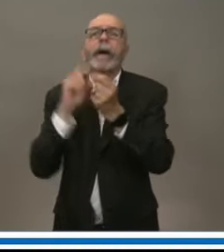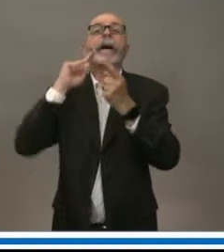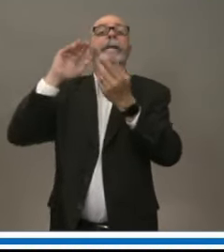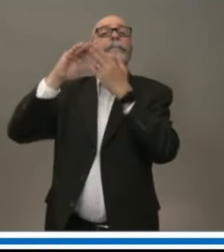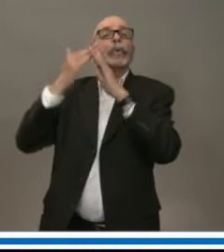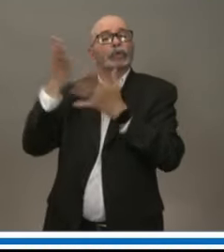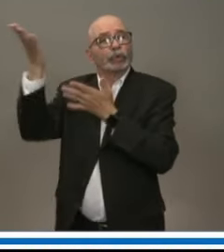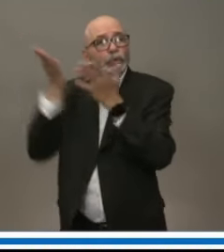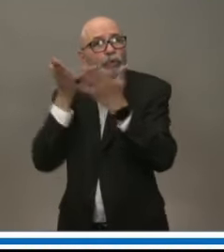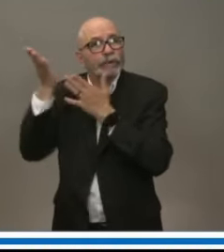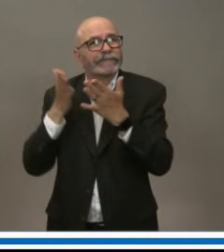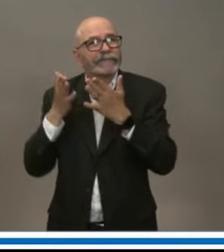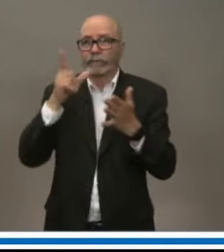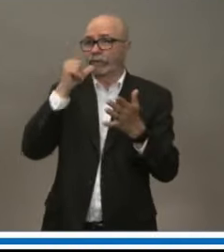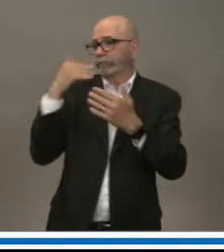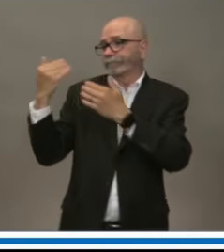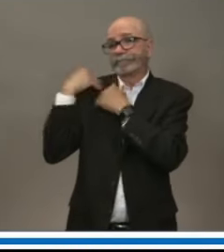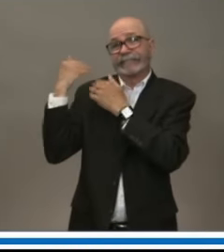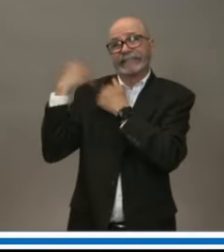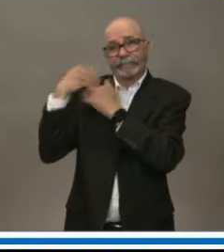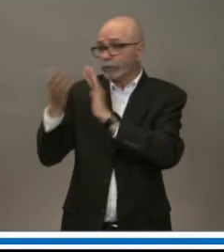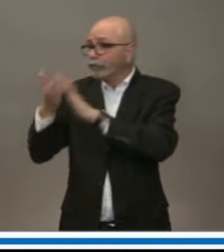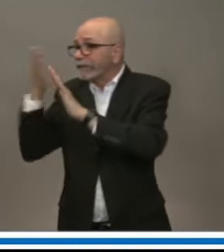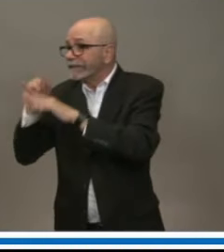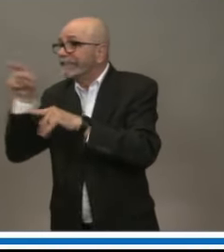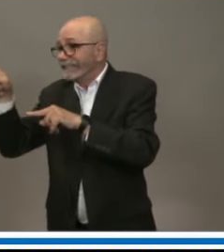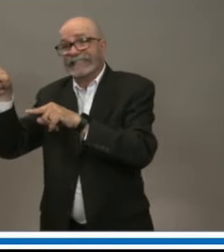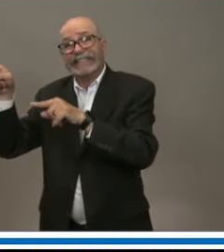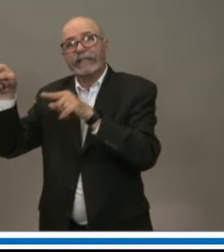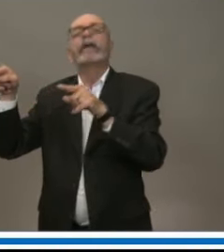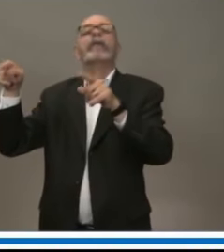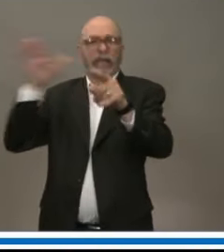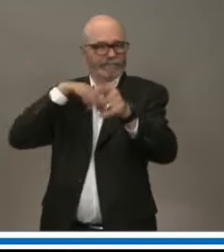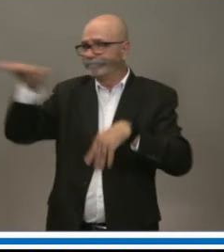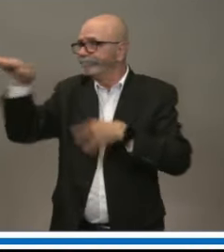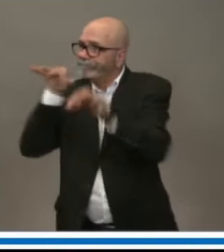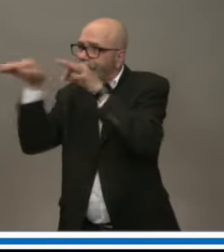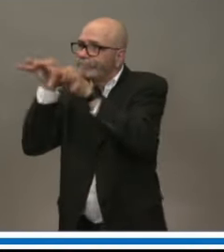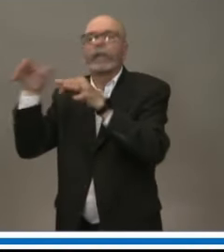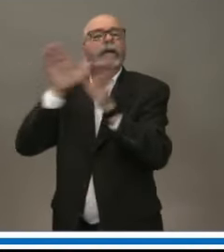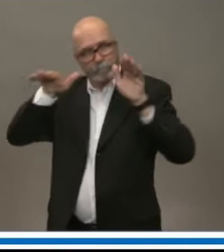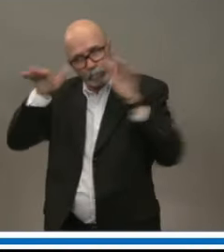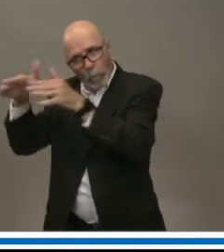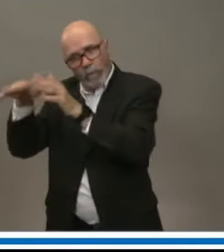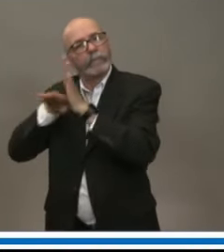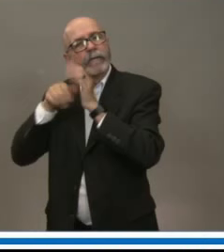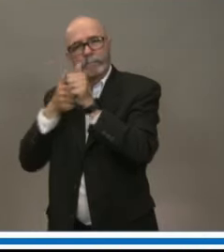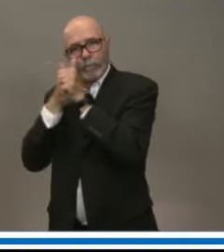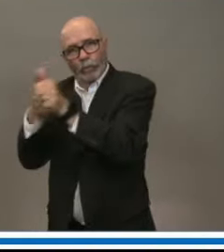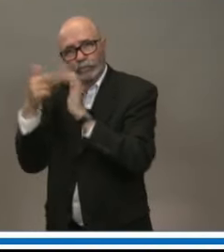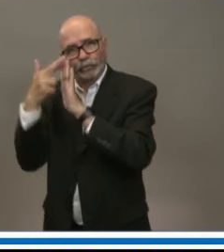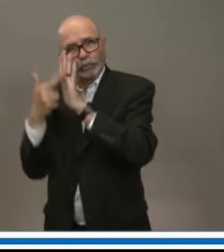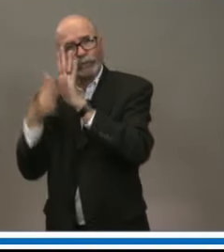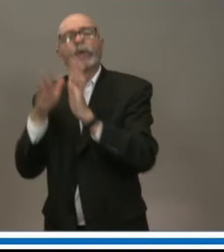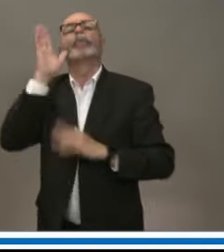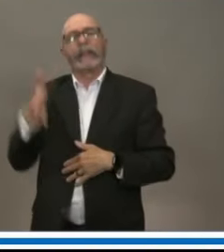these facilities and the healthcare system who also supports them. Next, we'll go to Lindsay Armstrong from All Nova Scotia. Go ahead,